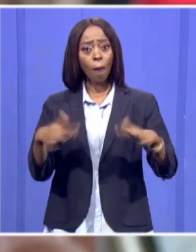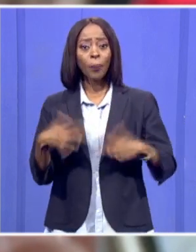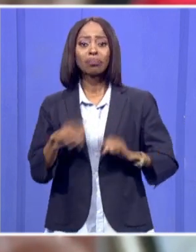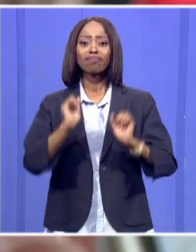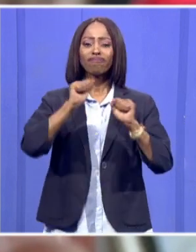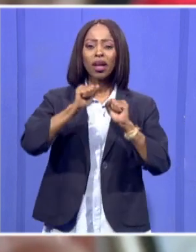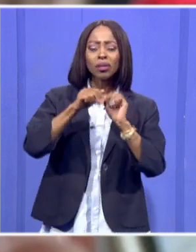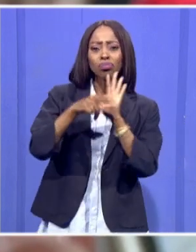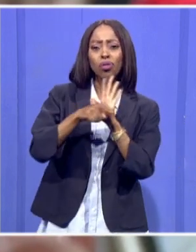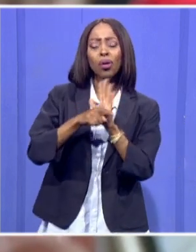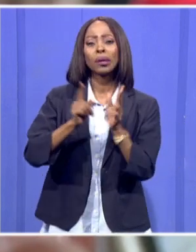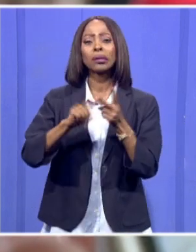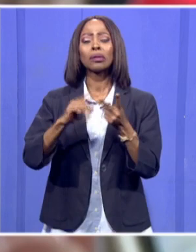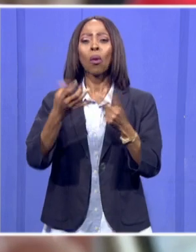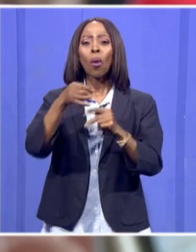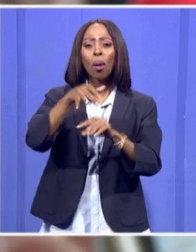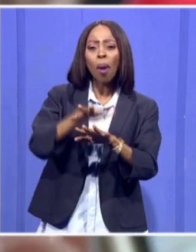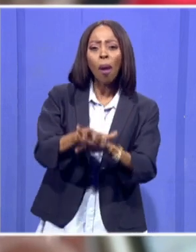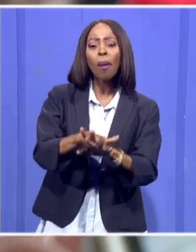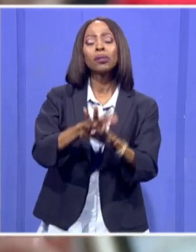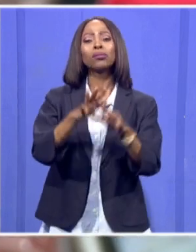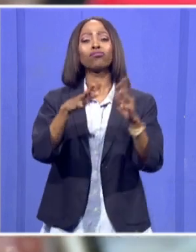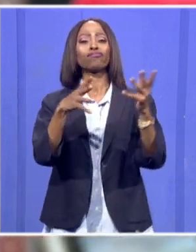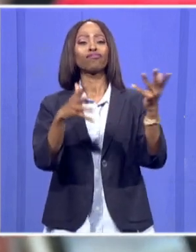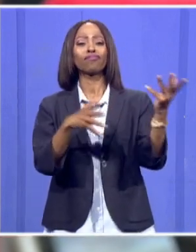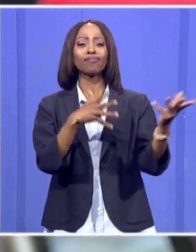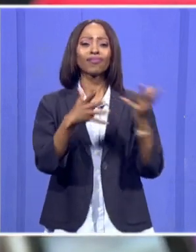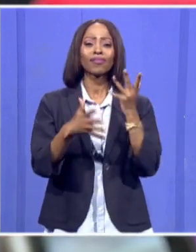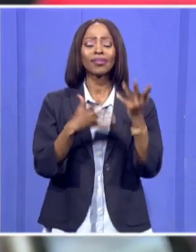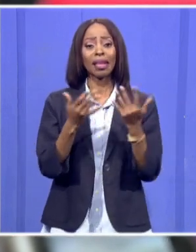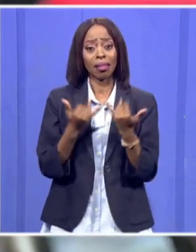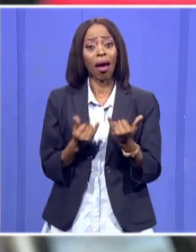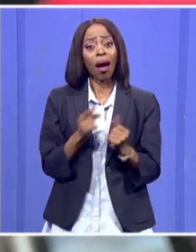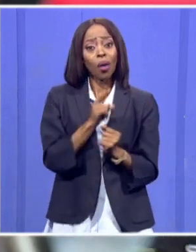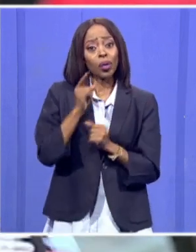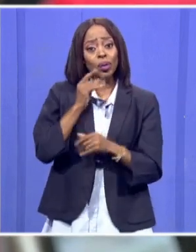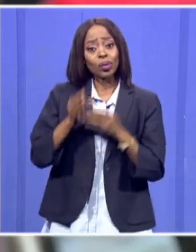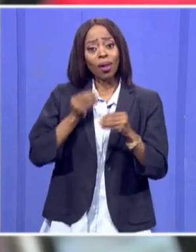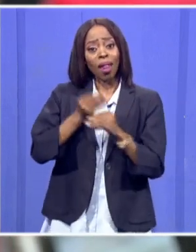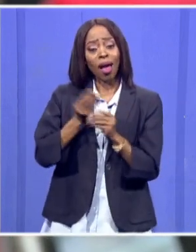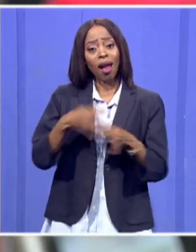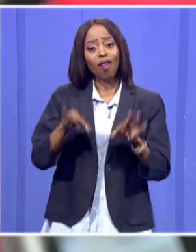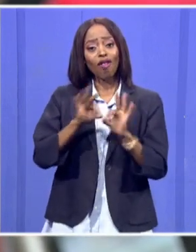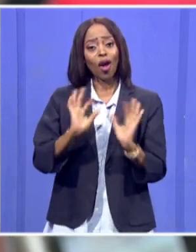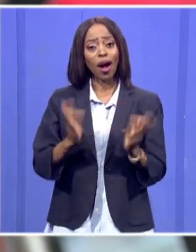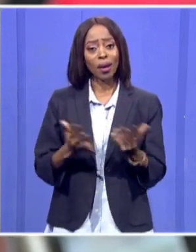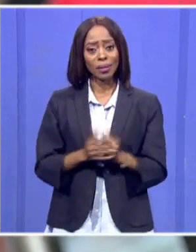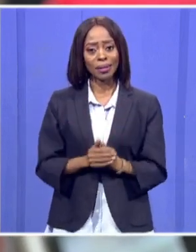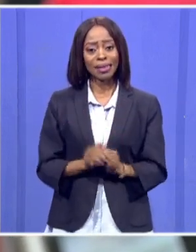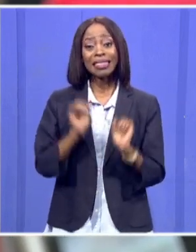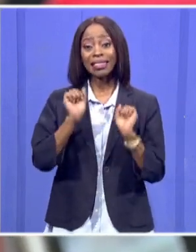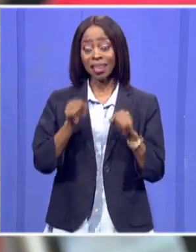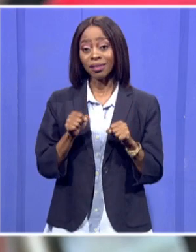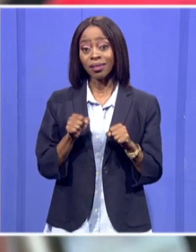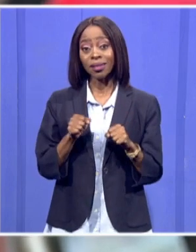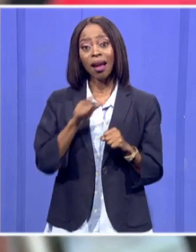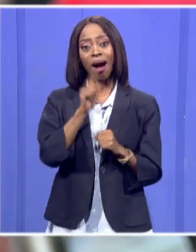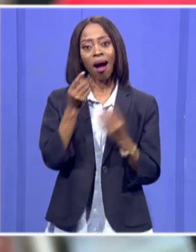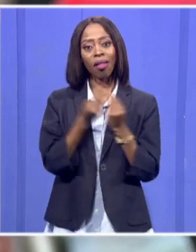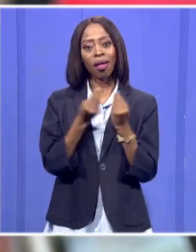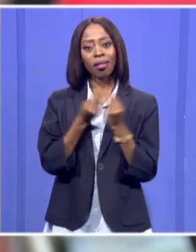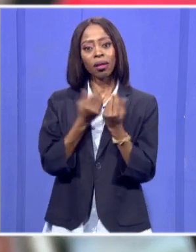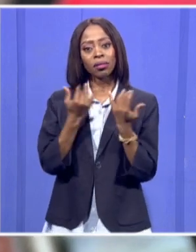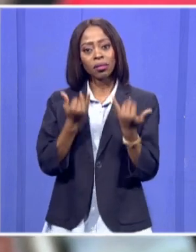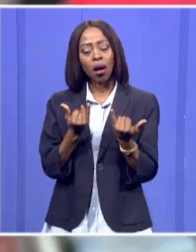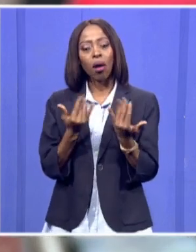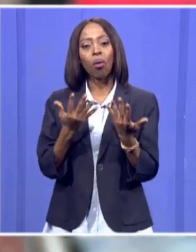policy or actual implementation. How will this add value? Definitely. I mean, one of the things that we're dealing with right